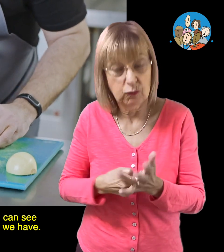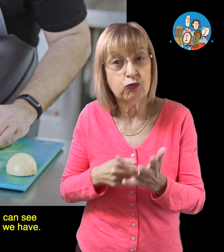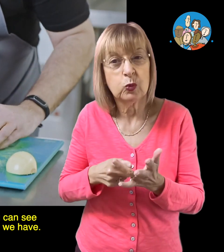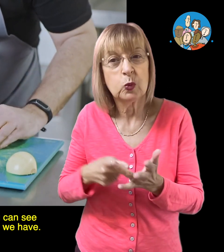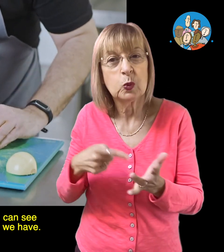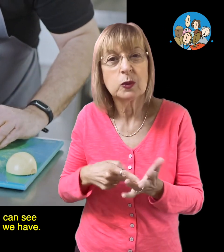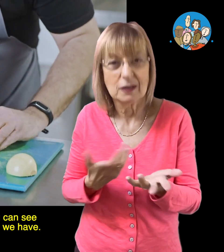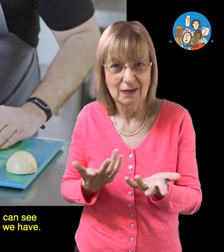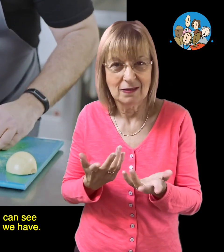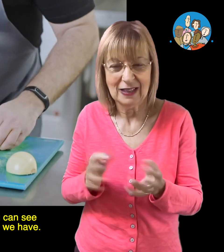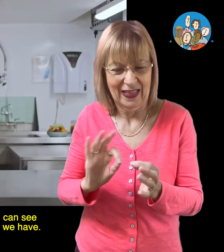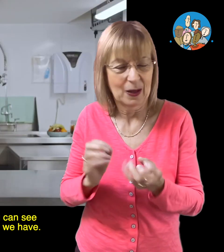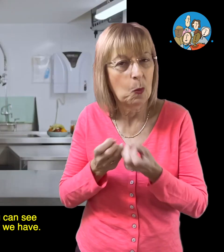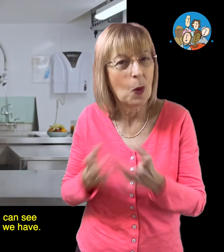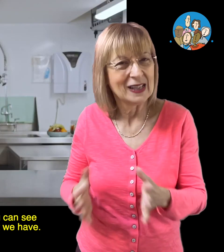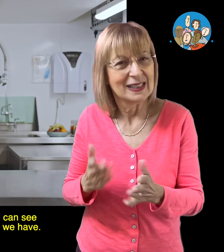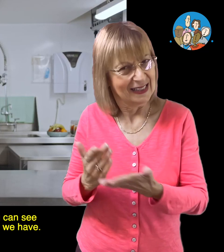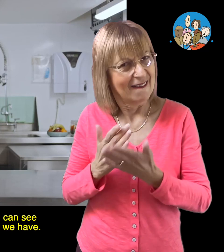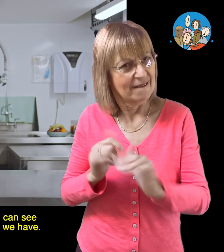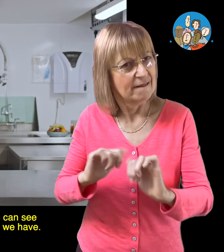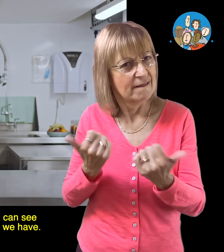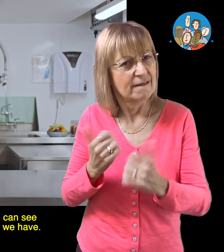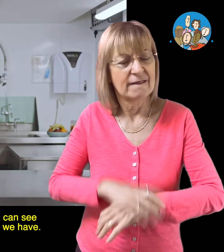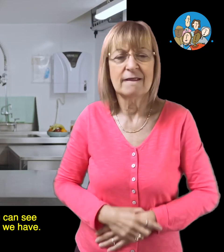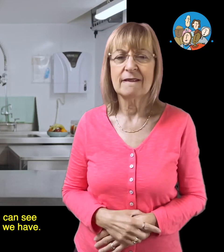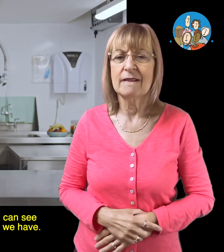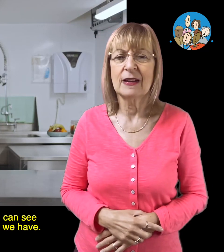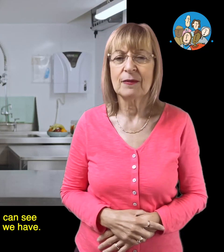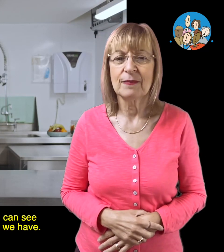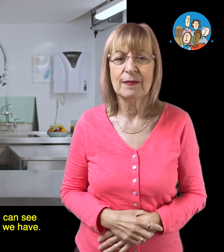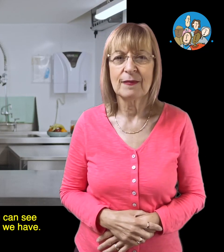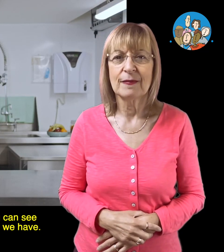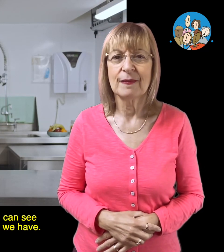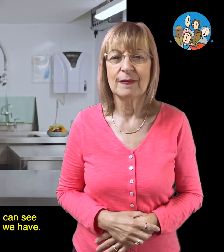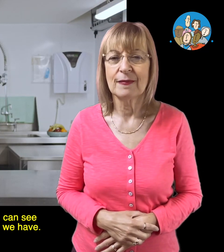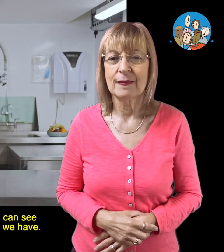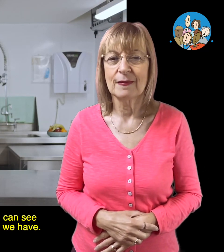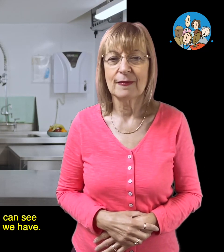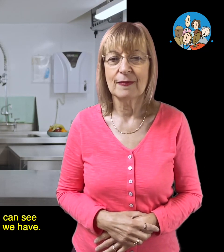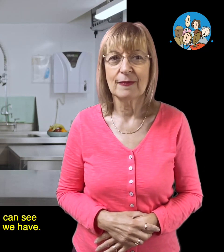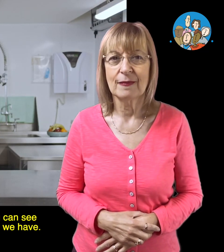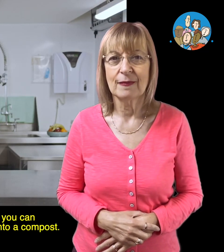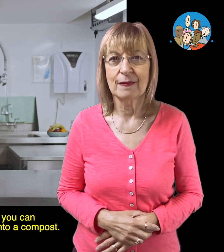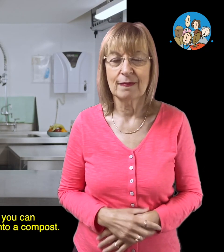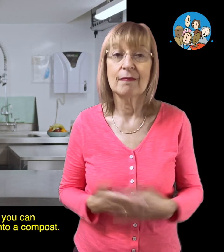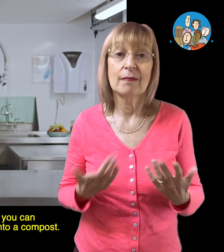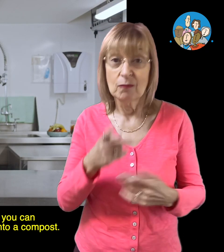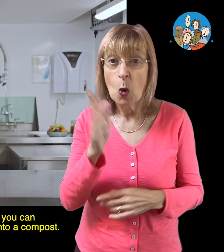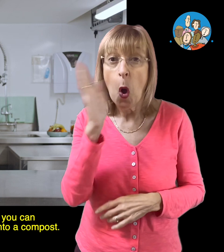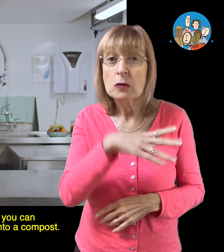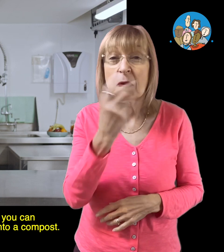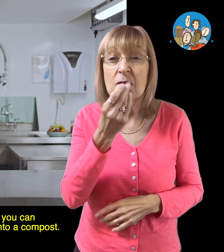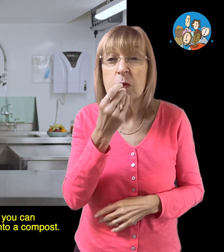root, and you can see it's just the root left, and that's all the wastage that we have. Of